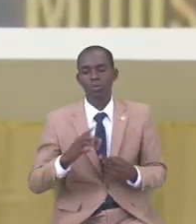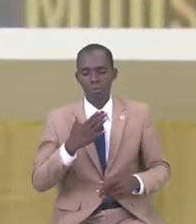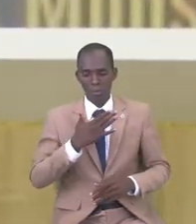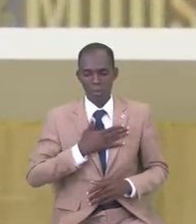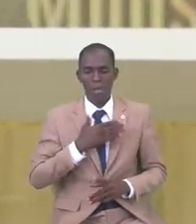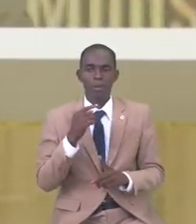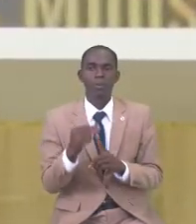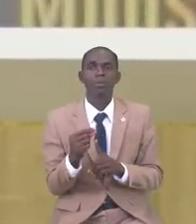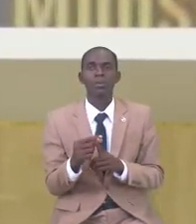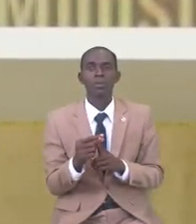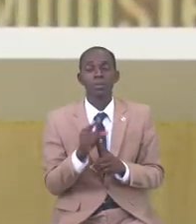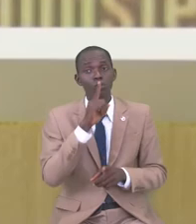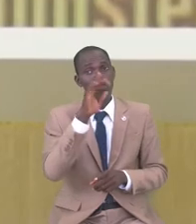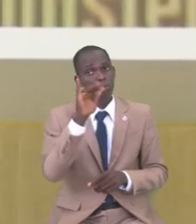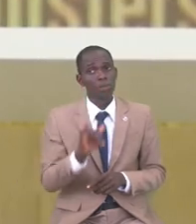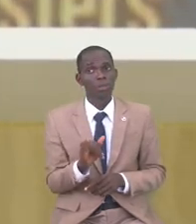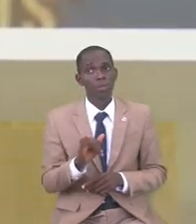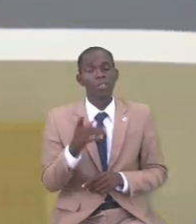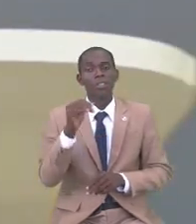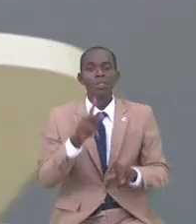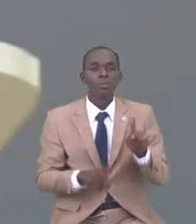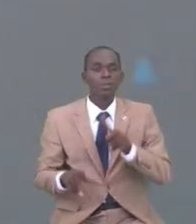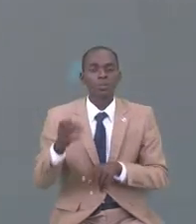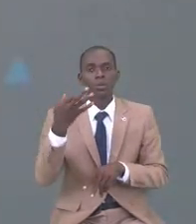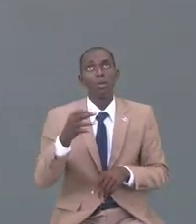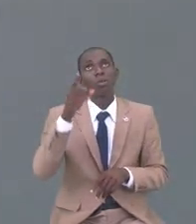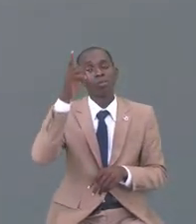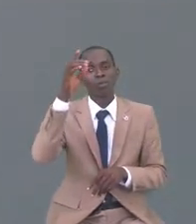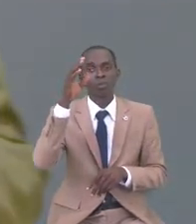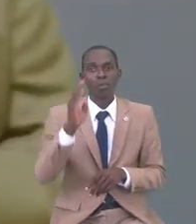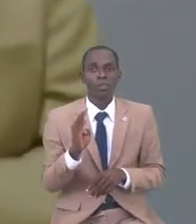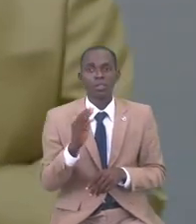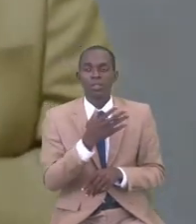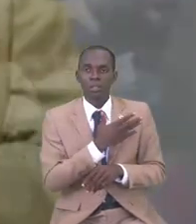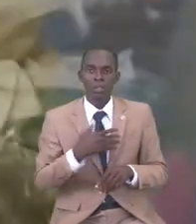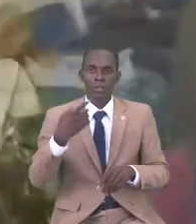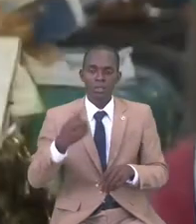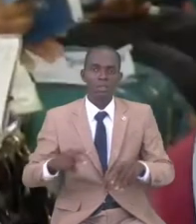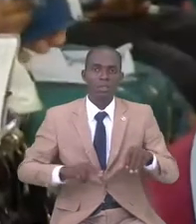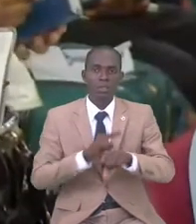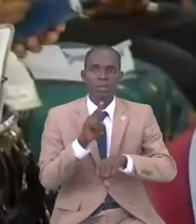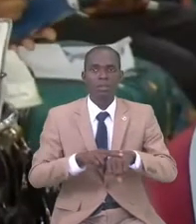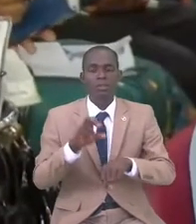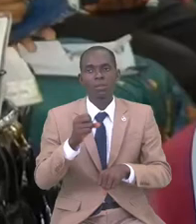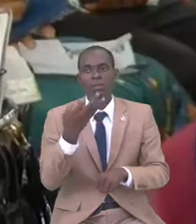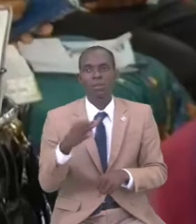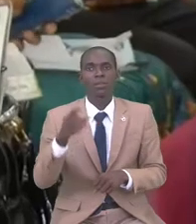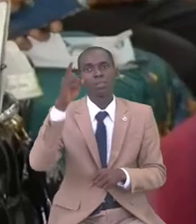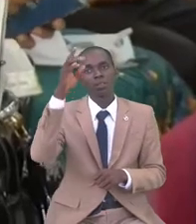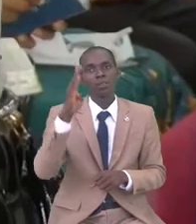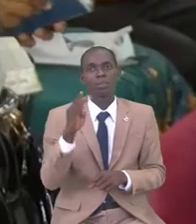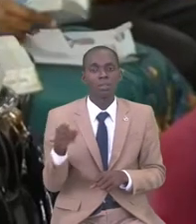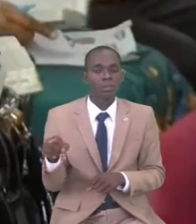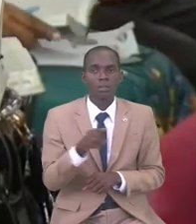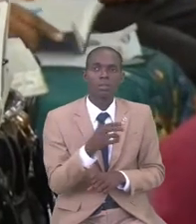word." Actually, the people of God and the nation of God, they